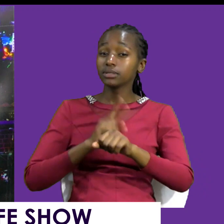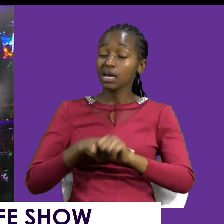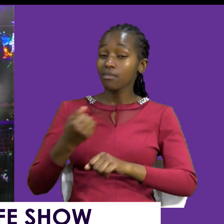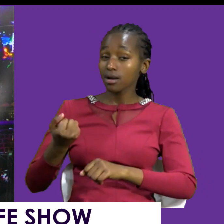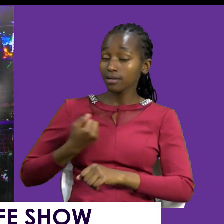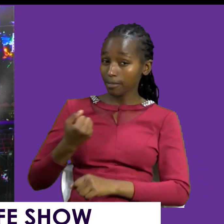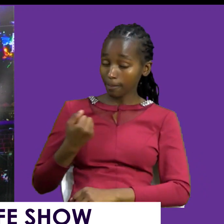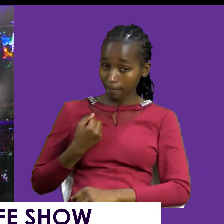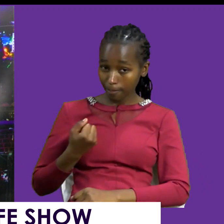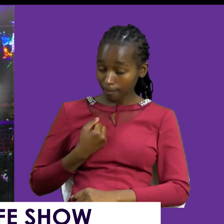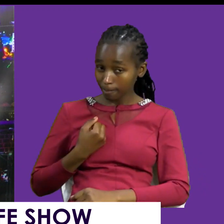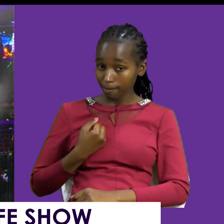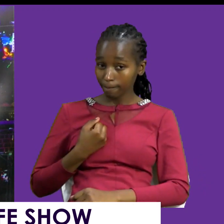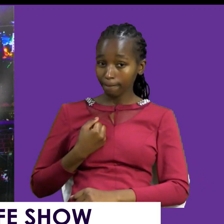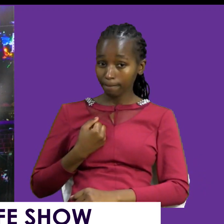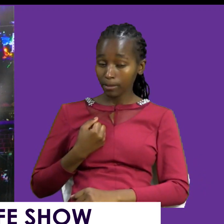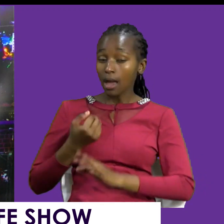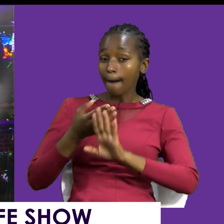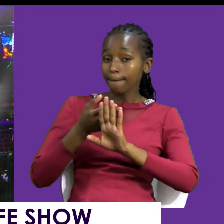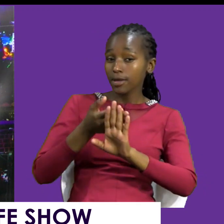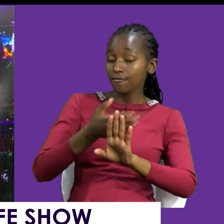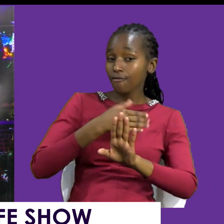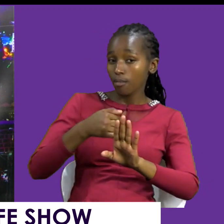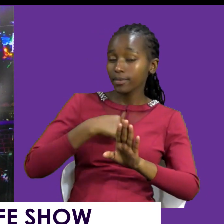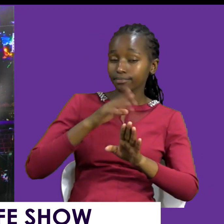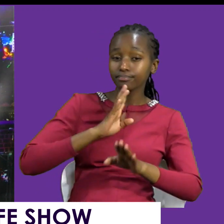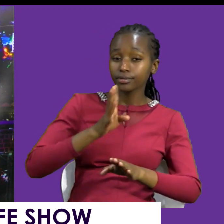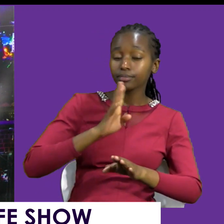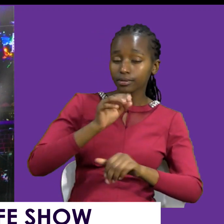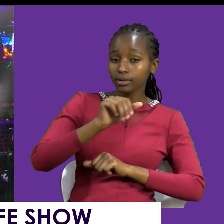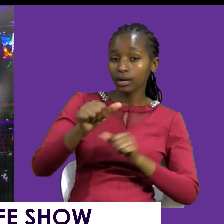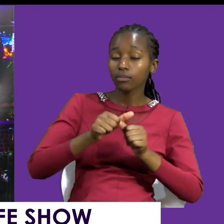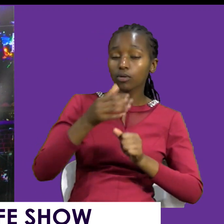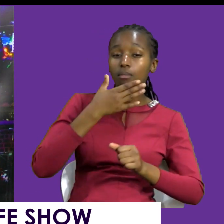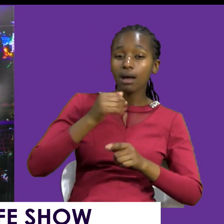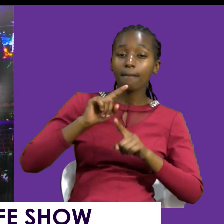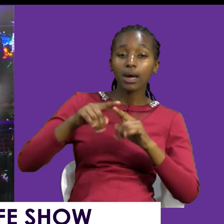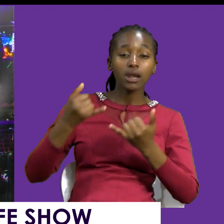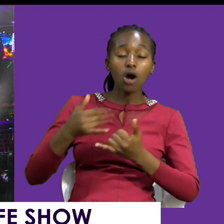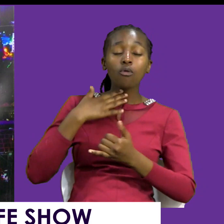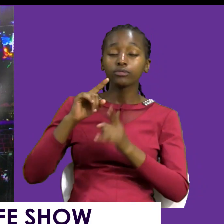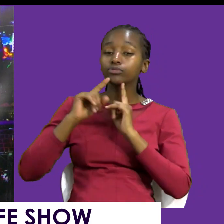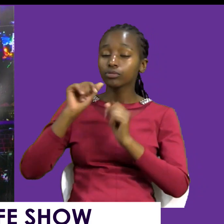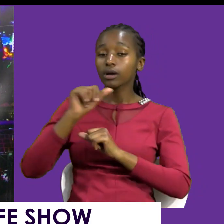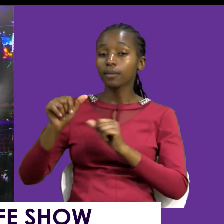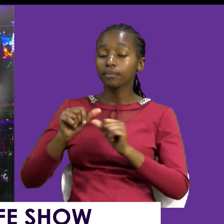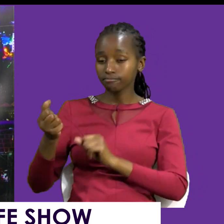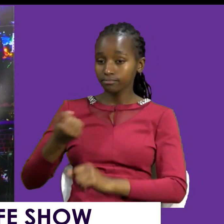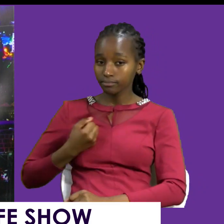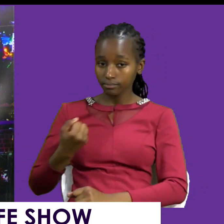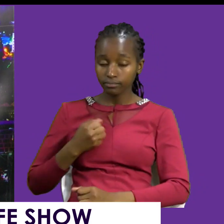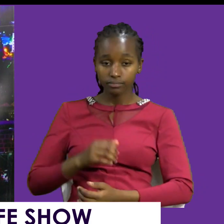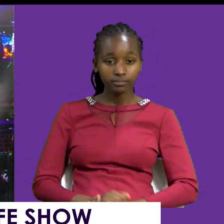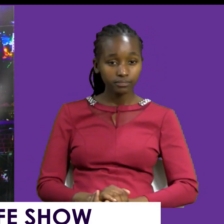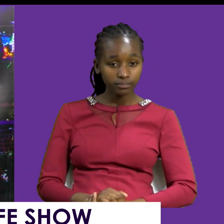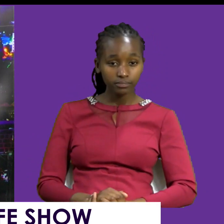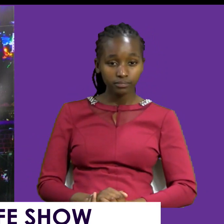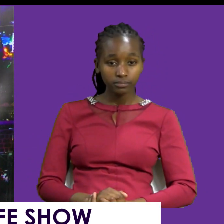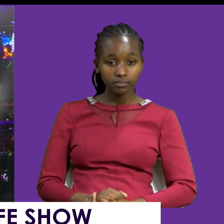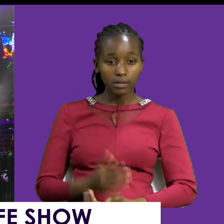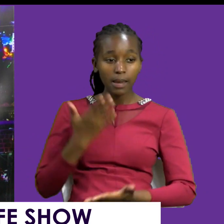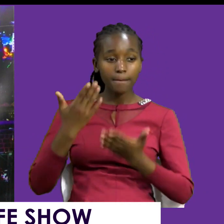because I spoke a lot about men, let me speak about women. Probably you are never given a chance to act maturely.